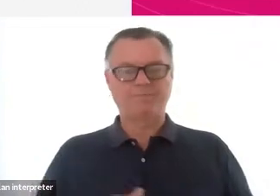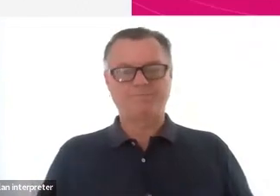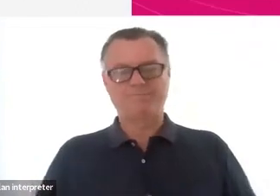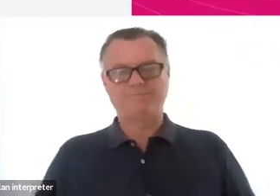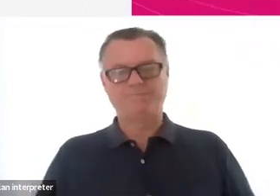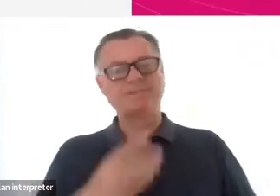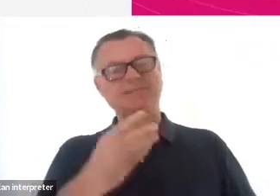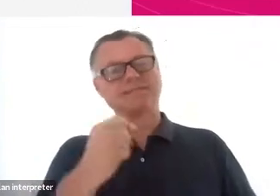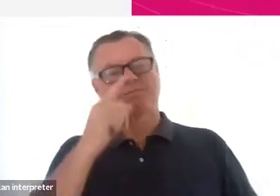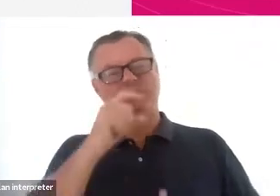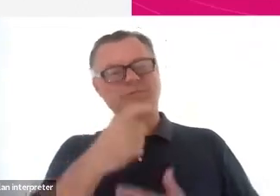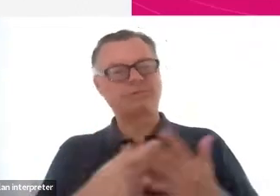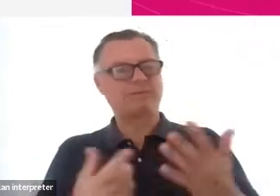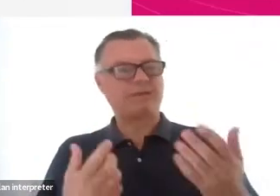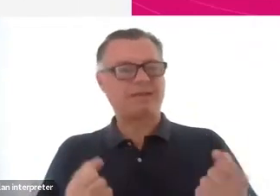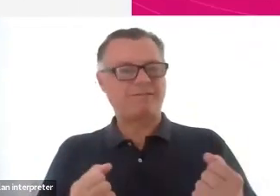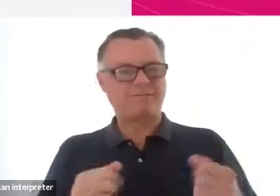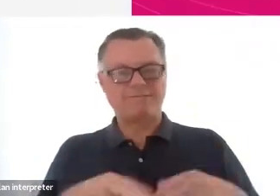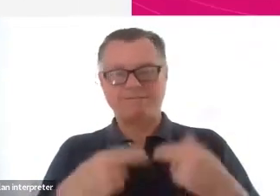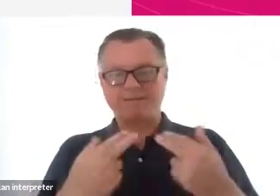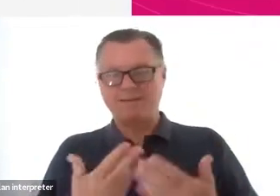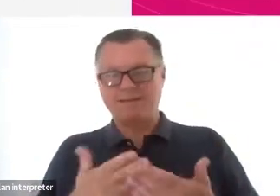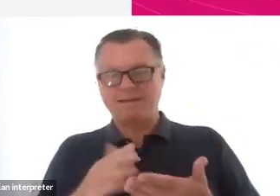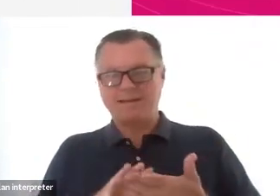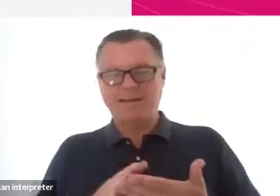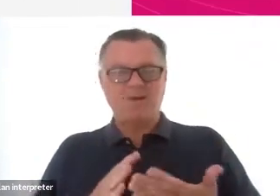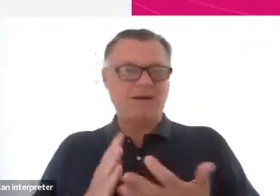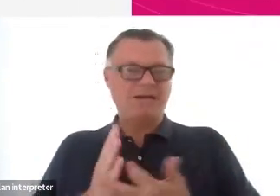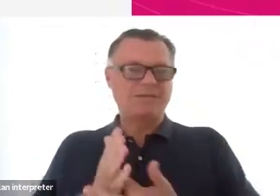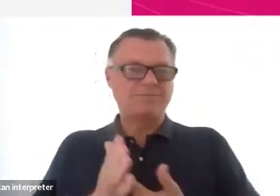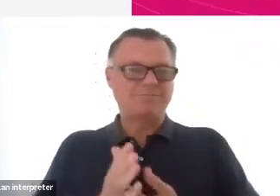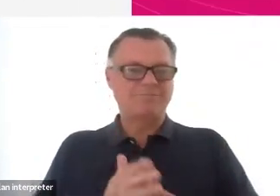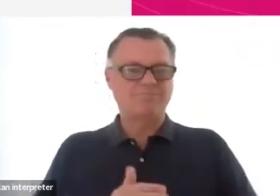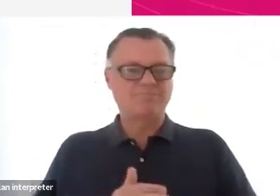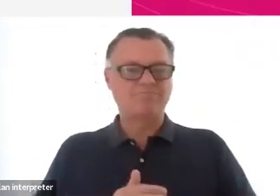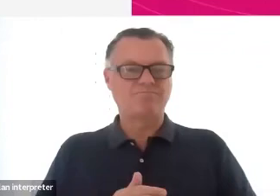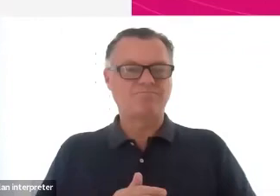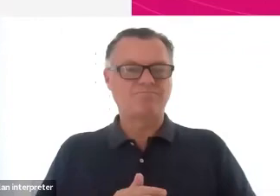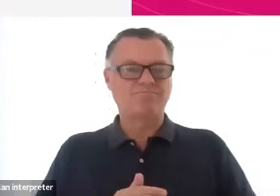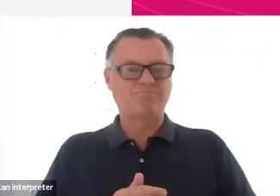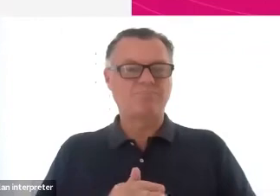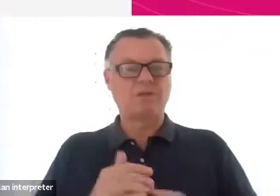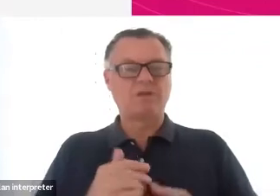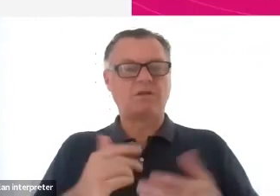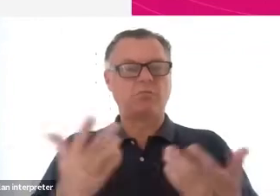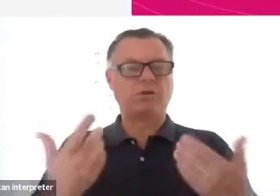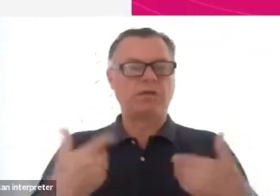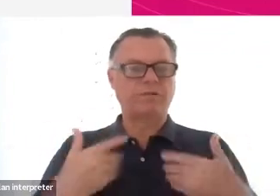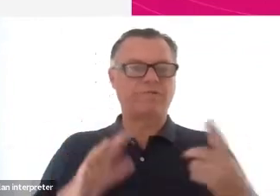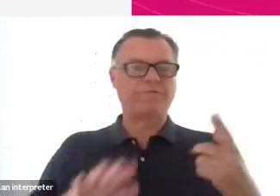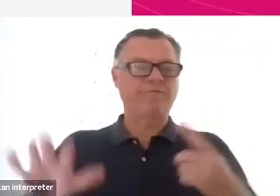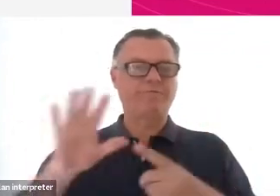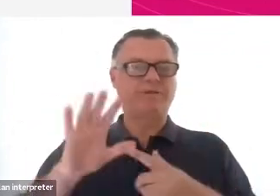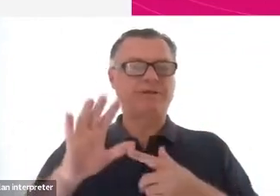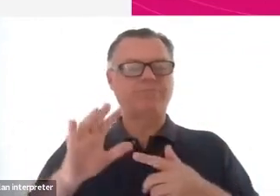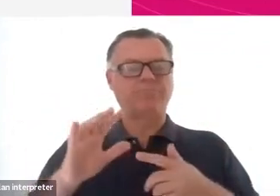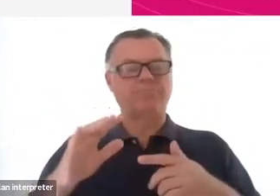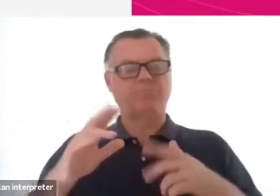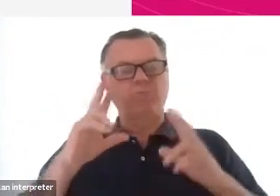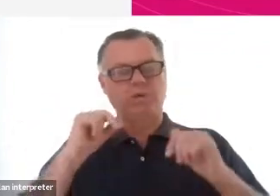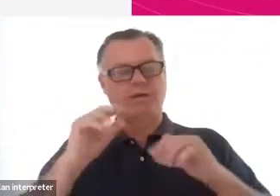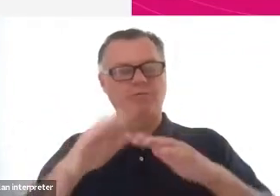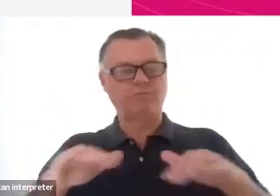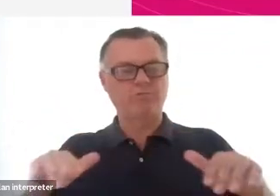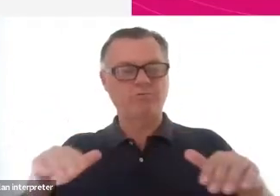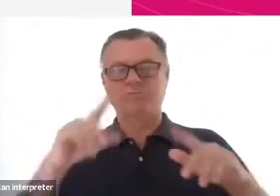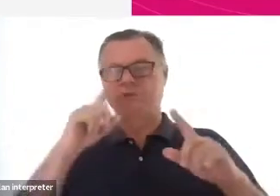with disability in their families, it's pretty hard to access. Geography, care demands, and the invisibility of sharing experience all work against